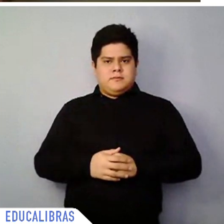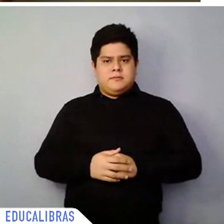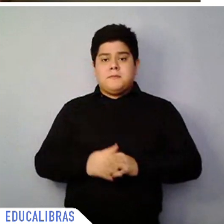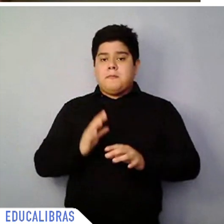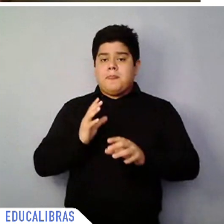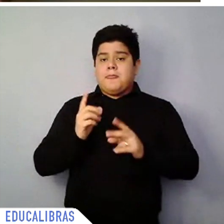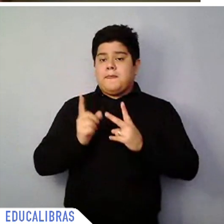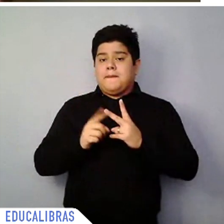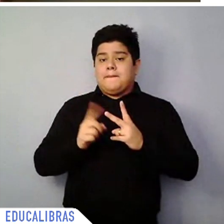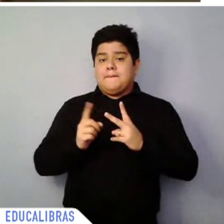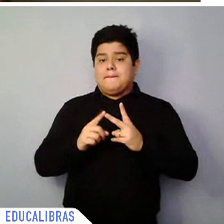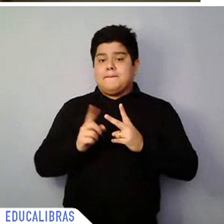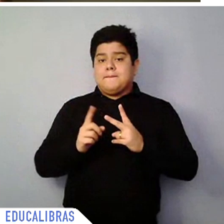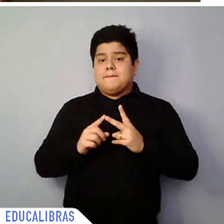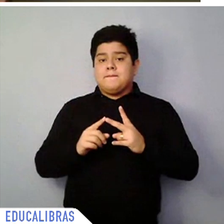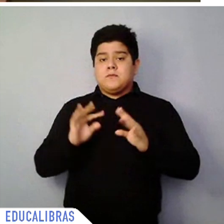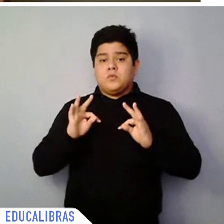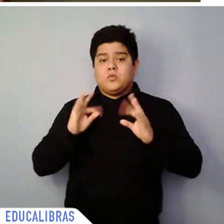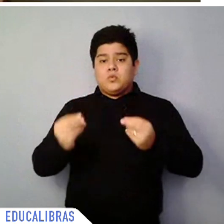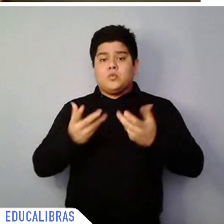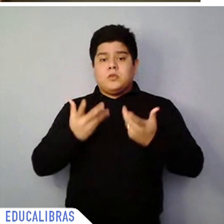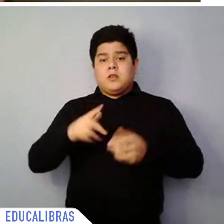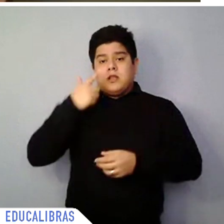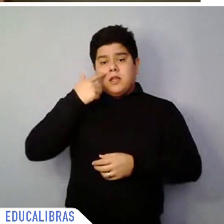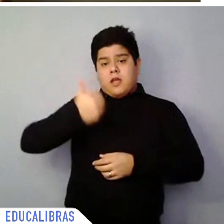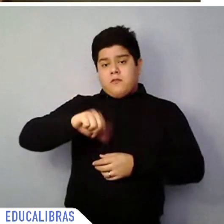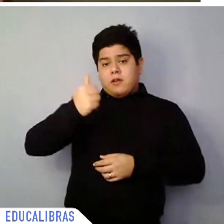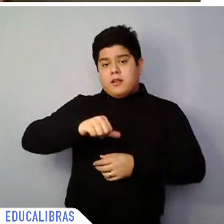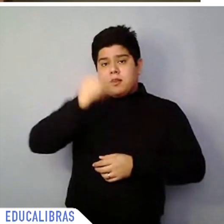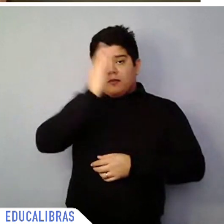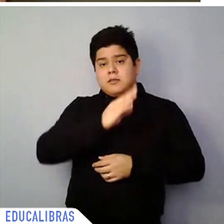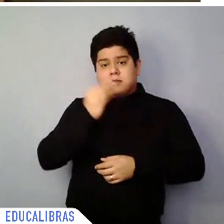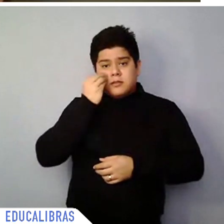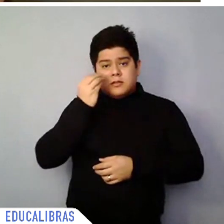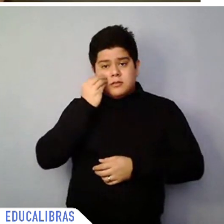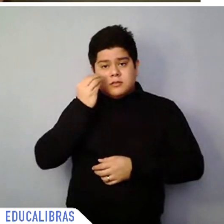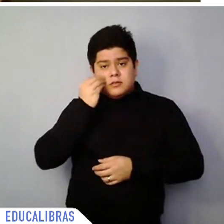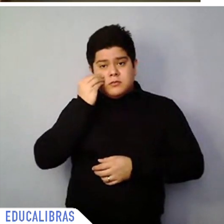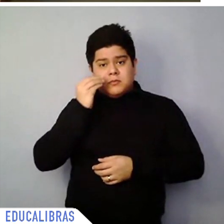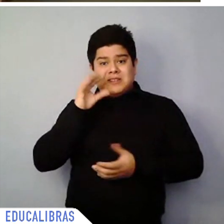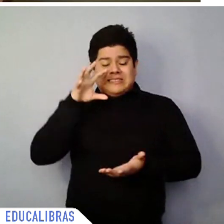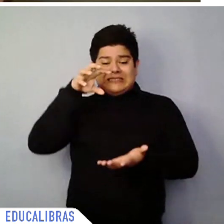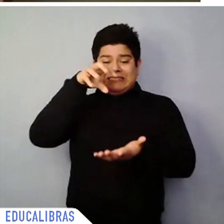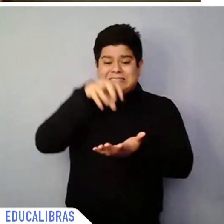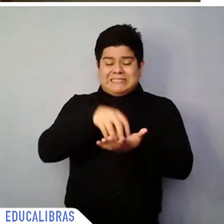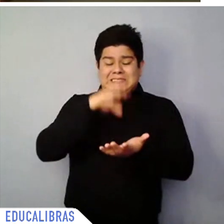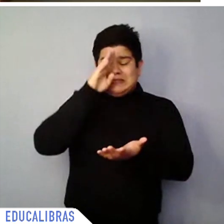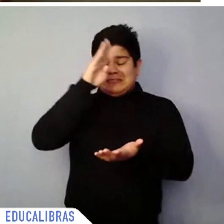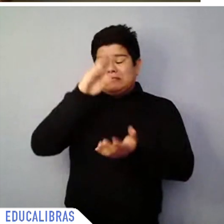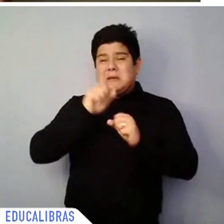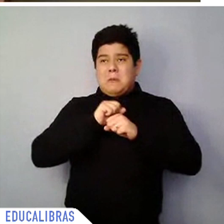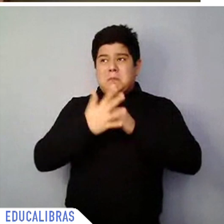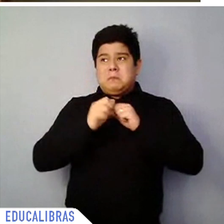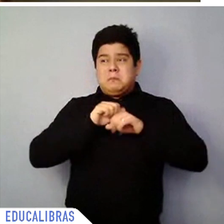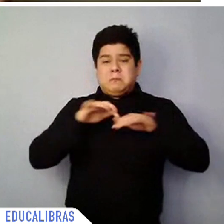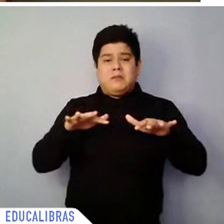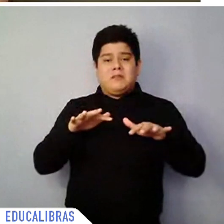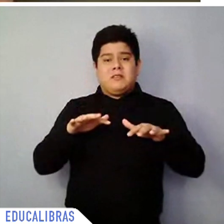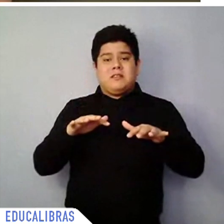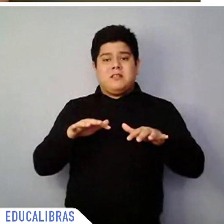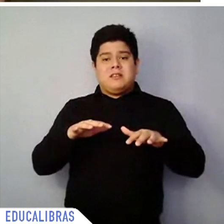other medium income countries. The second reason was that everybody wanted to